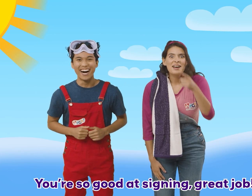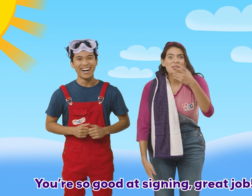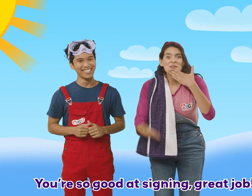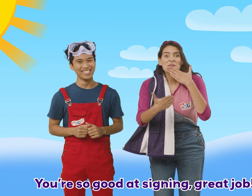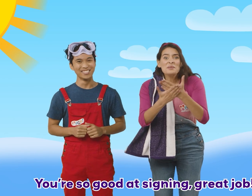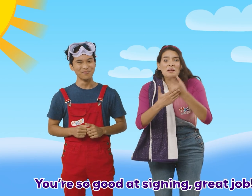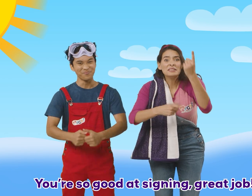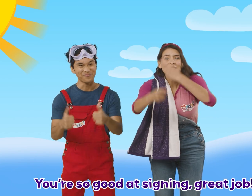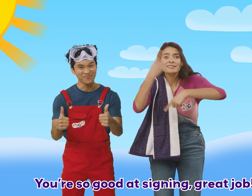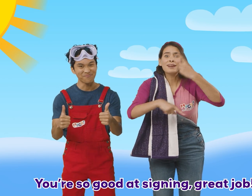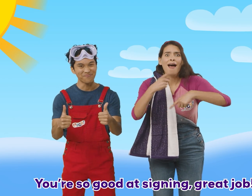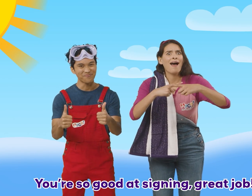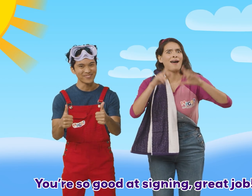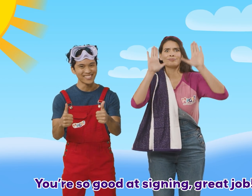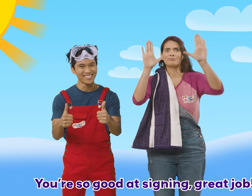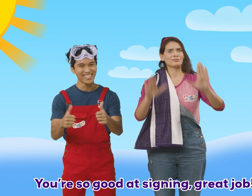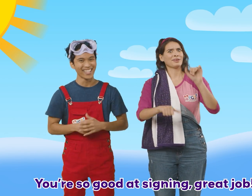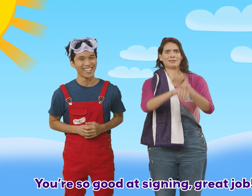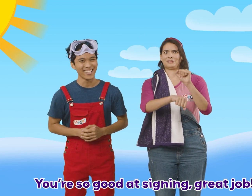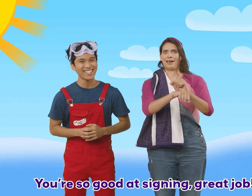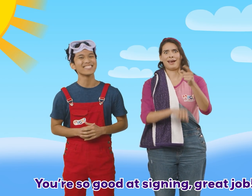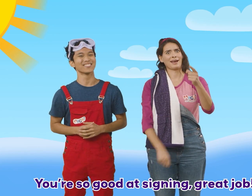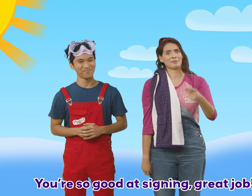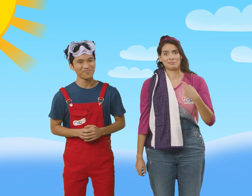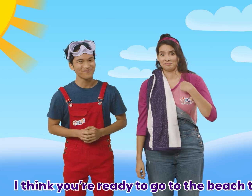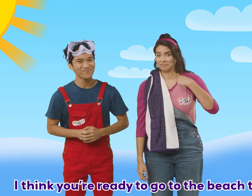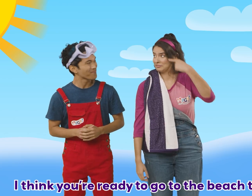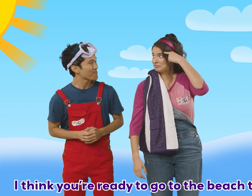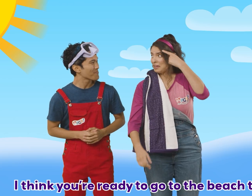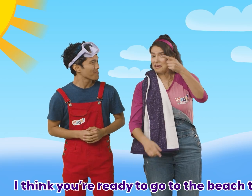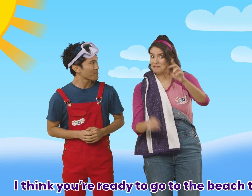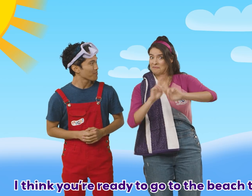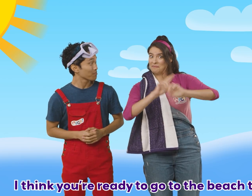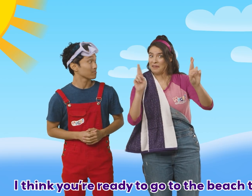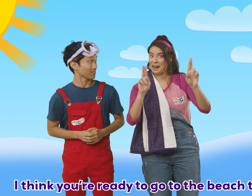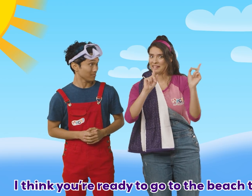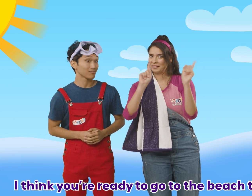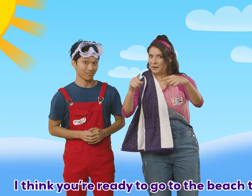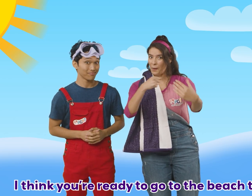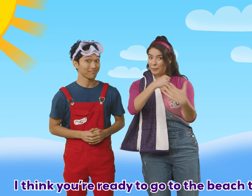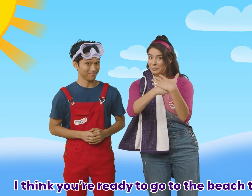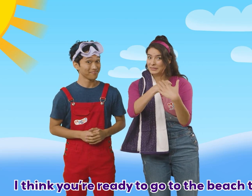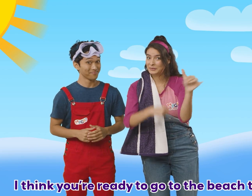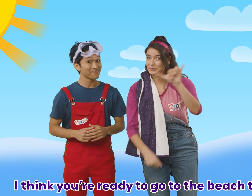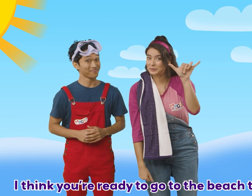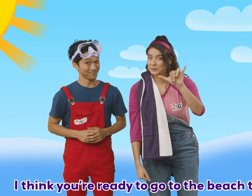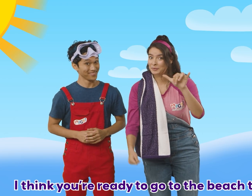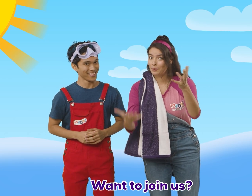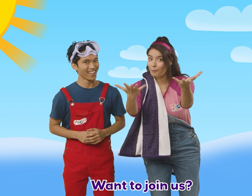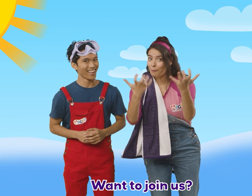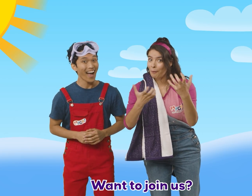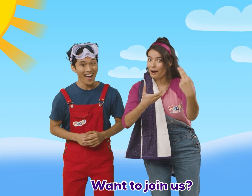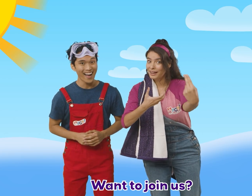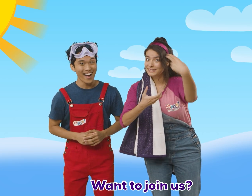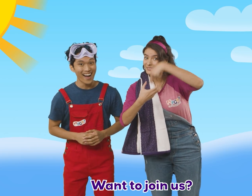You're so good at signing. Great job. I think you're ready to go to the beach too. Want